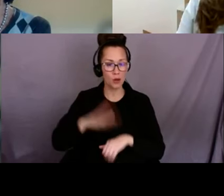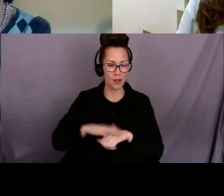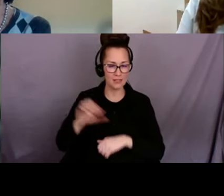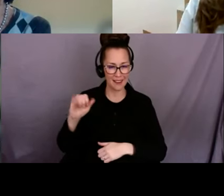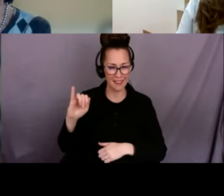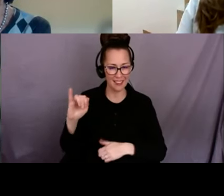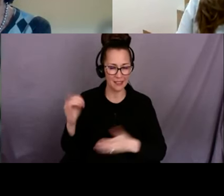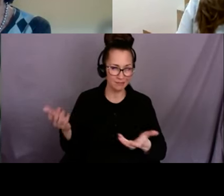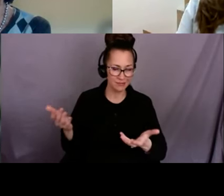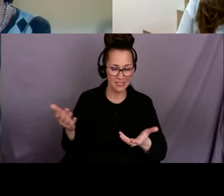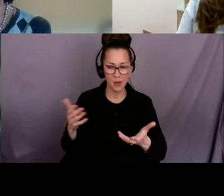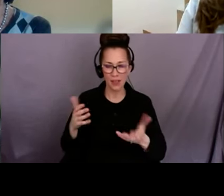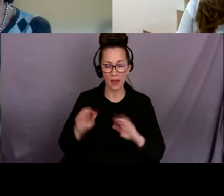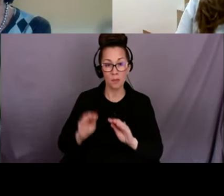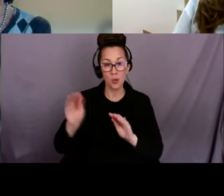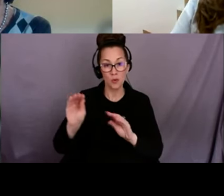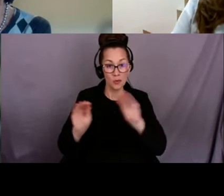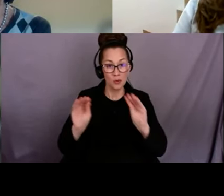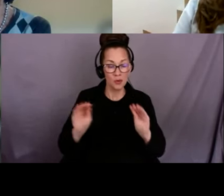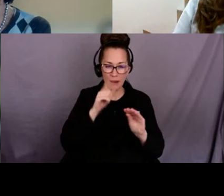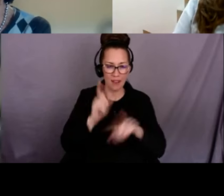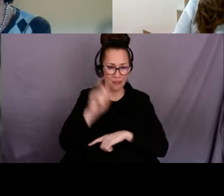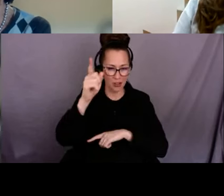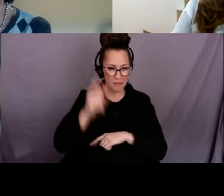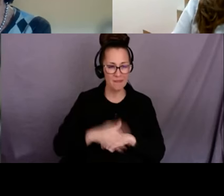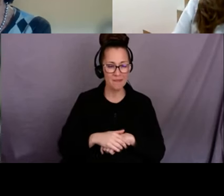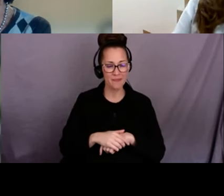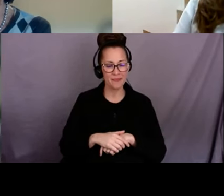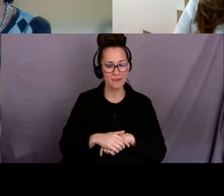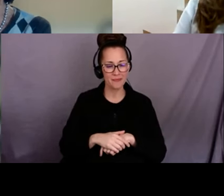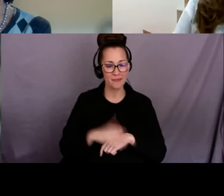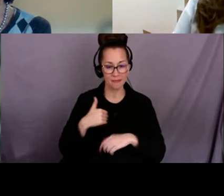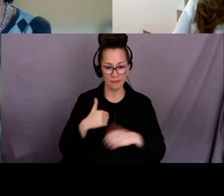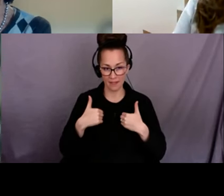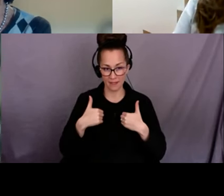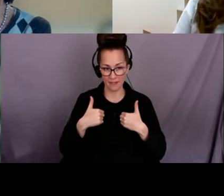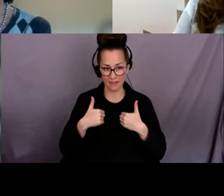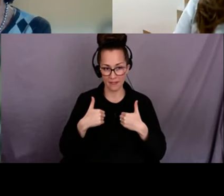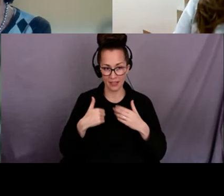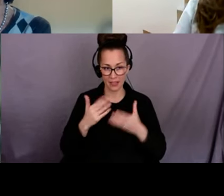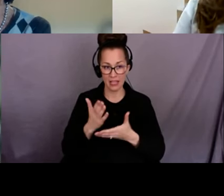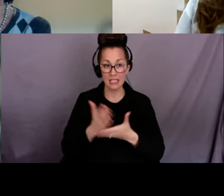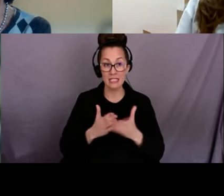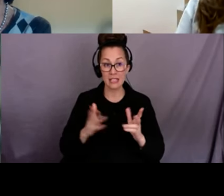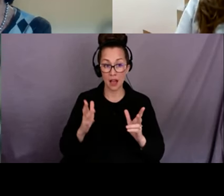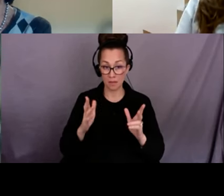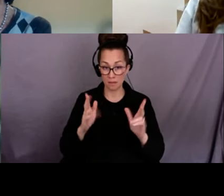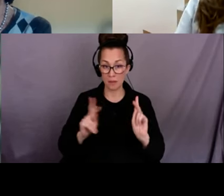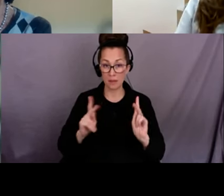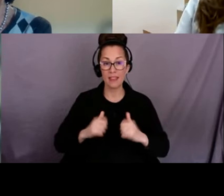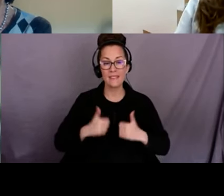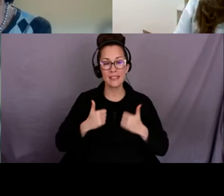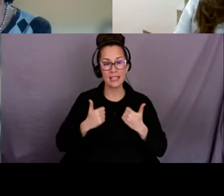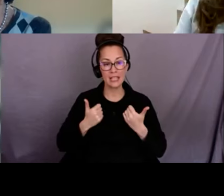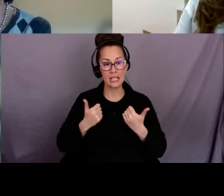We have class in independent living, we have classes living obviously in more restrictive settings